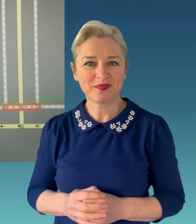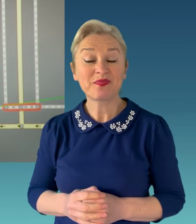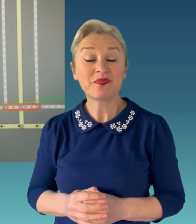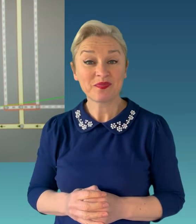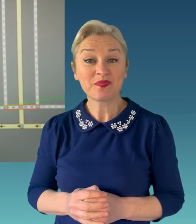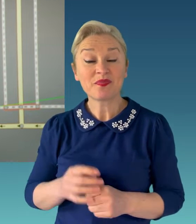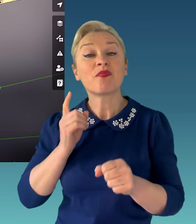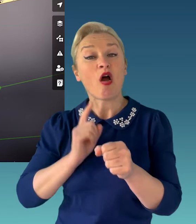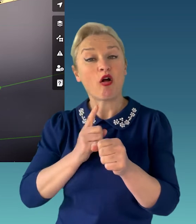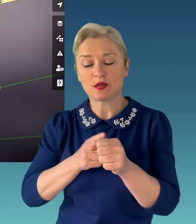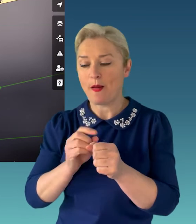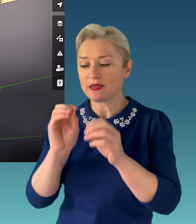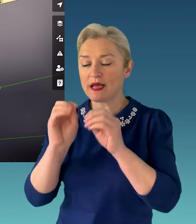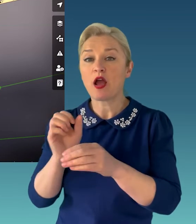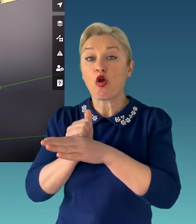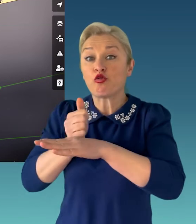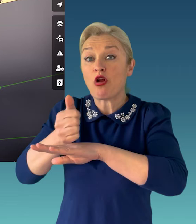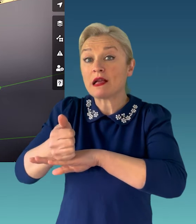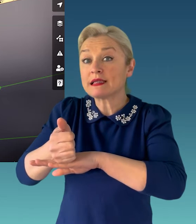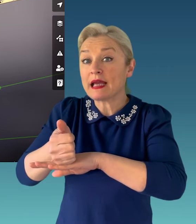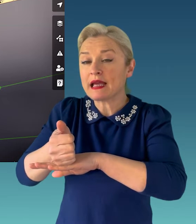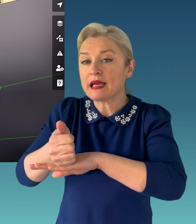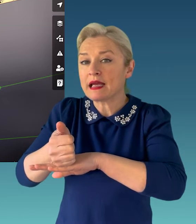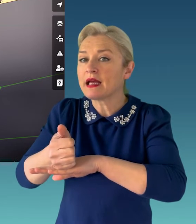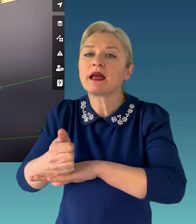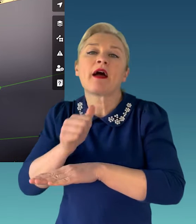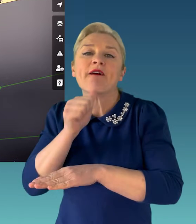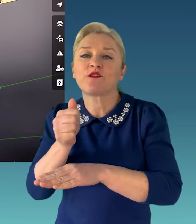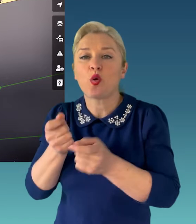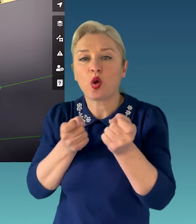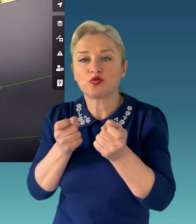And I'm also going to say that it's a crossing that's uncontrolled.